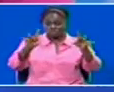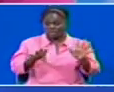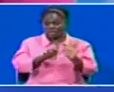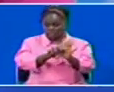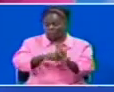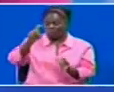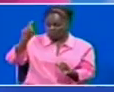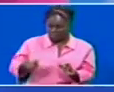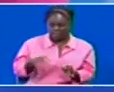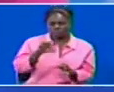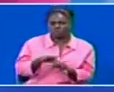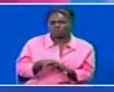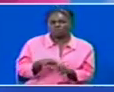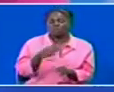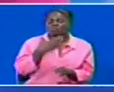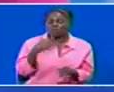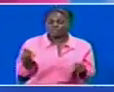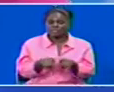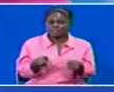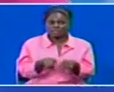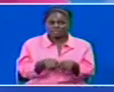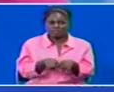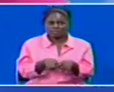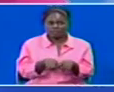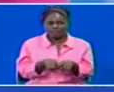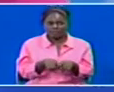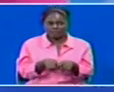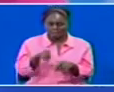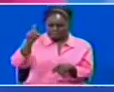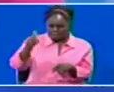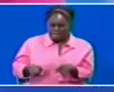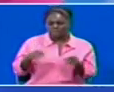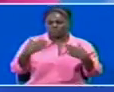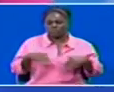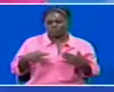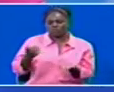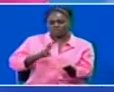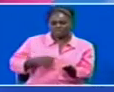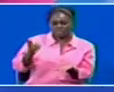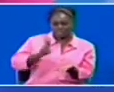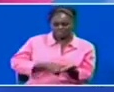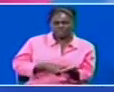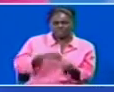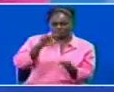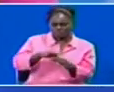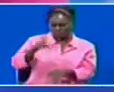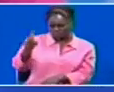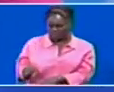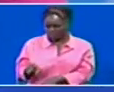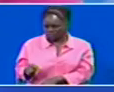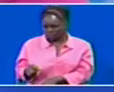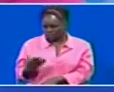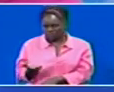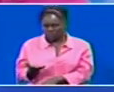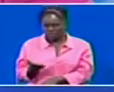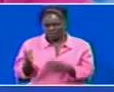it. But is this where we want to go now? Should we start to make it mandatory for people to register and to vote? And, you know, that whole saying of